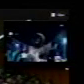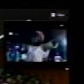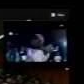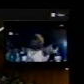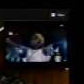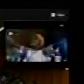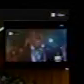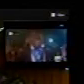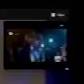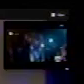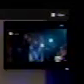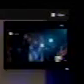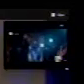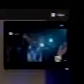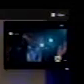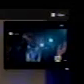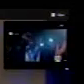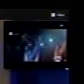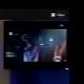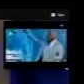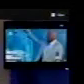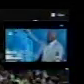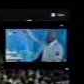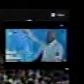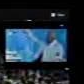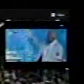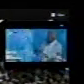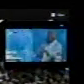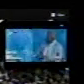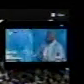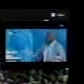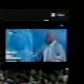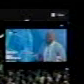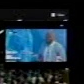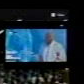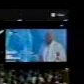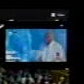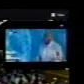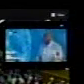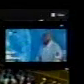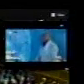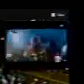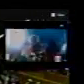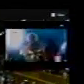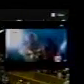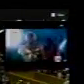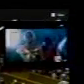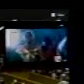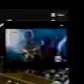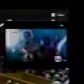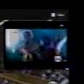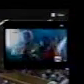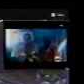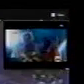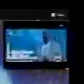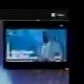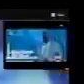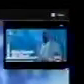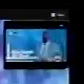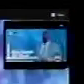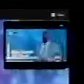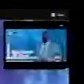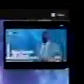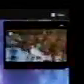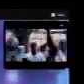manifestation, and the deed that was done. That's how they learned. And when you look at all the people in the Bible that manifested